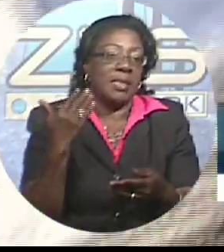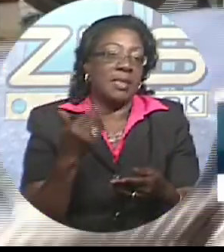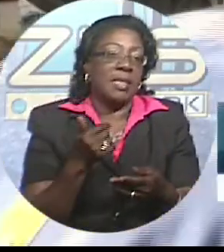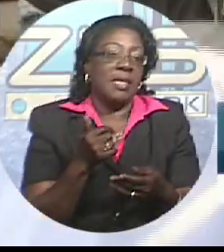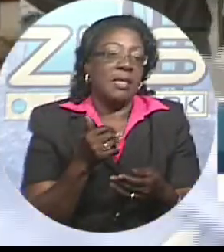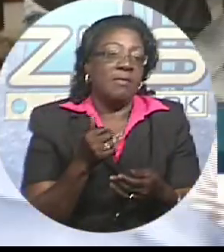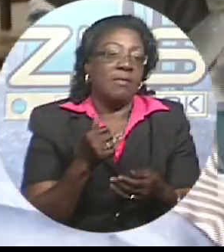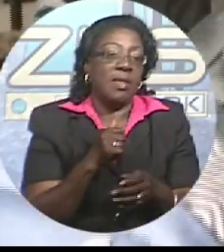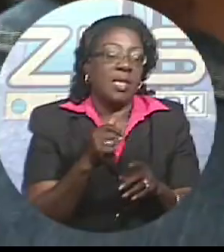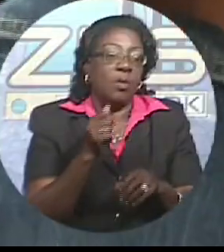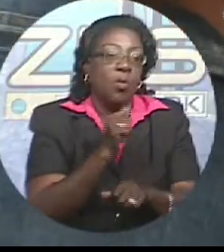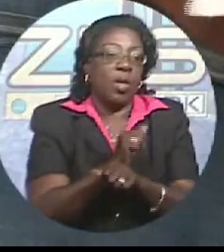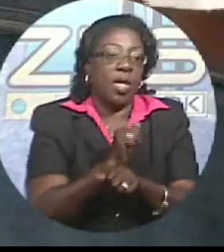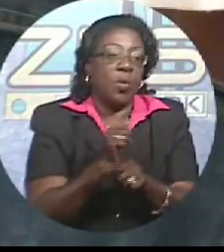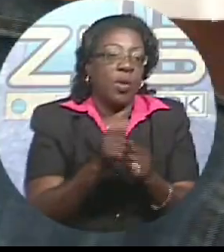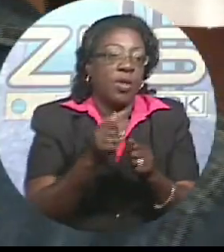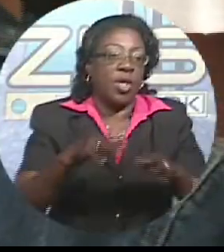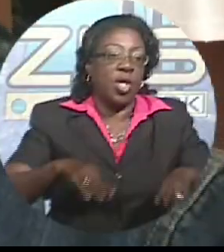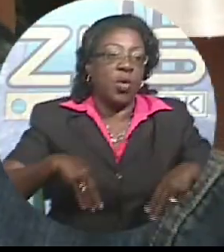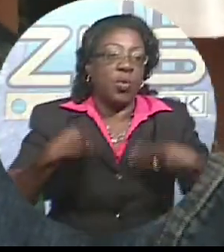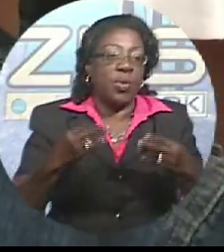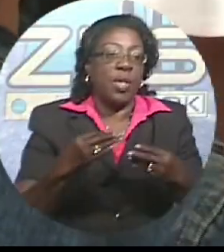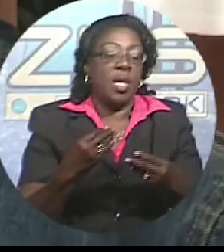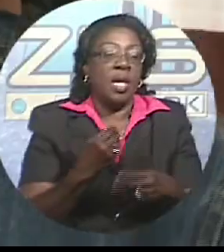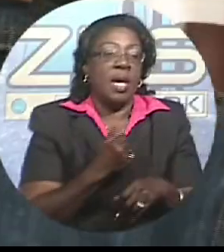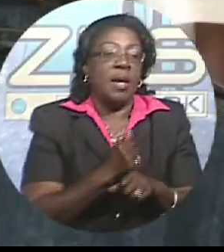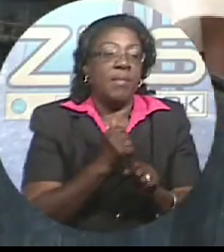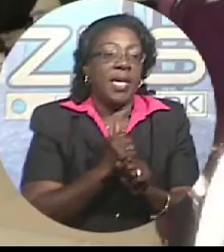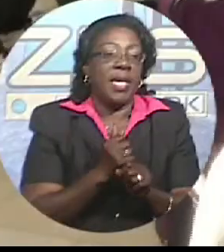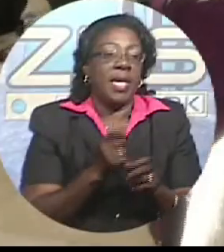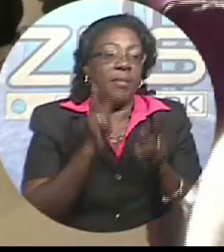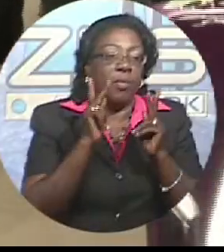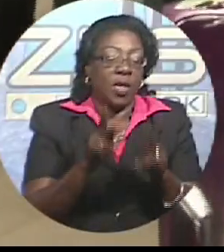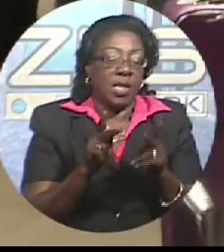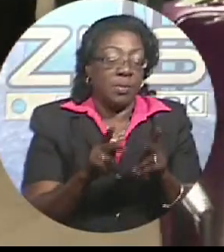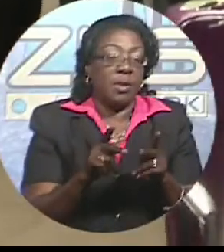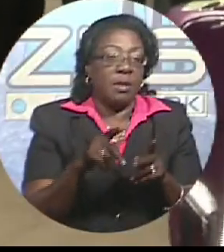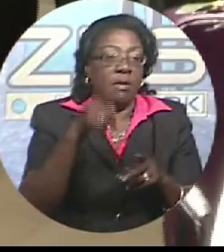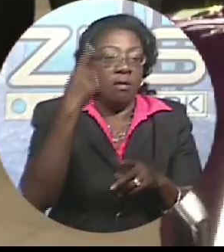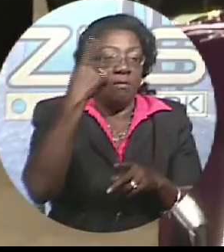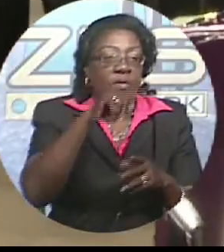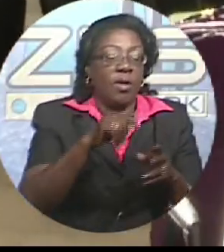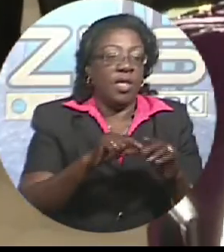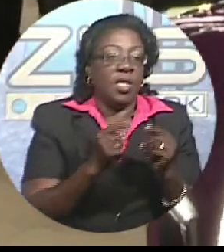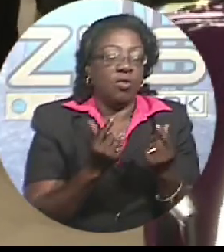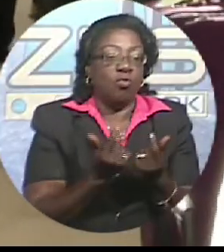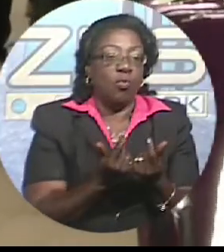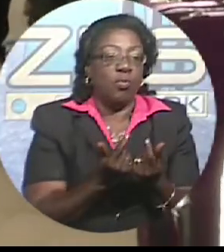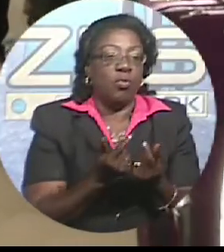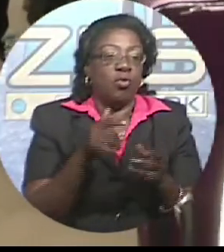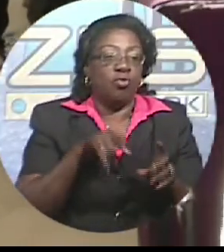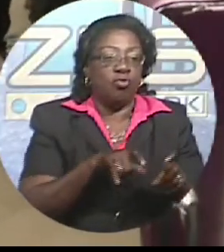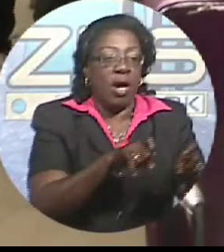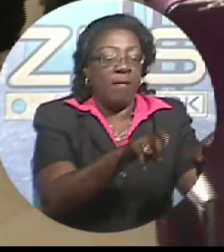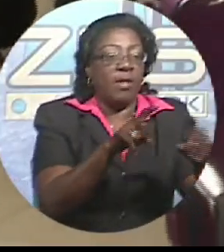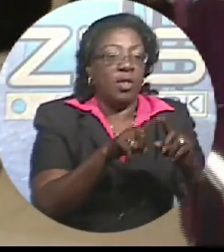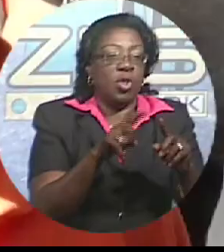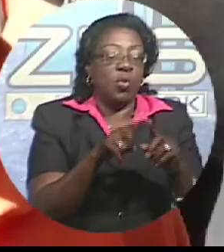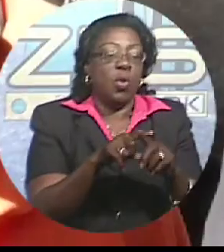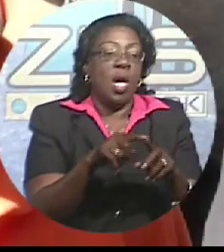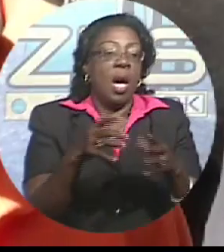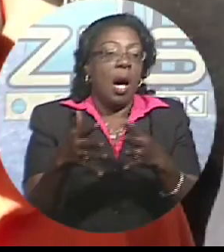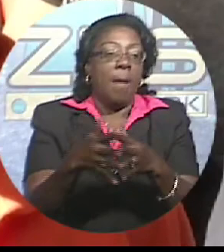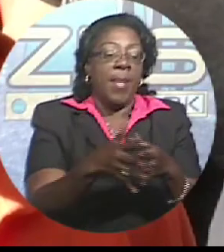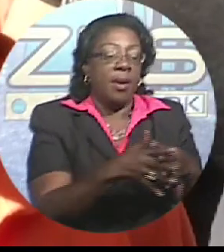with the youth and making available chances for students like this week-long college road tour now underway in the United States. Most of the colleges that we